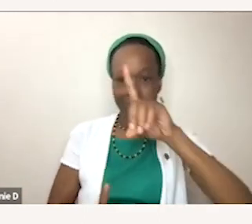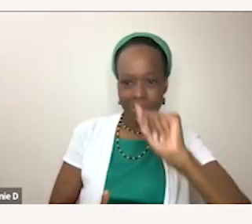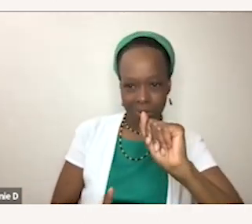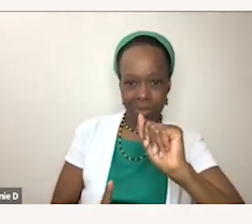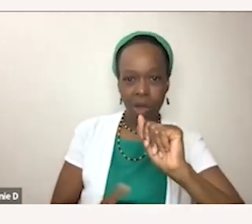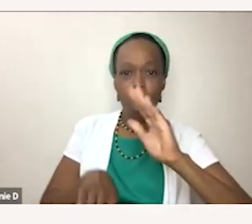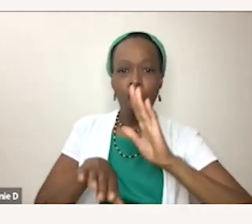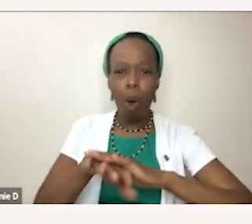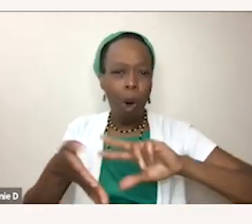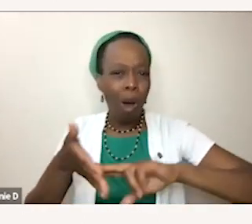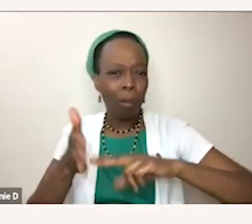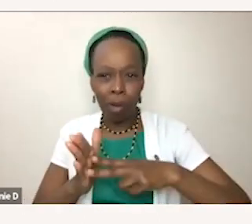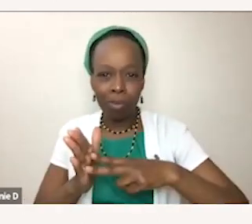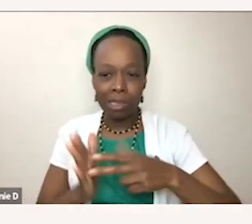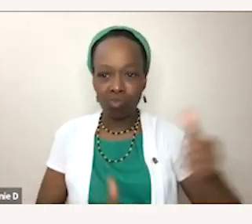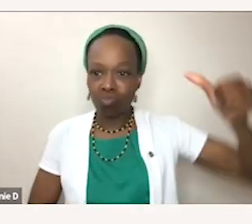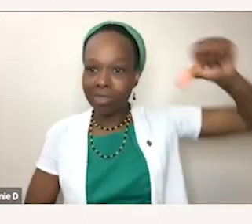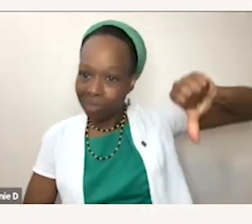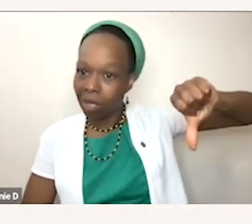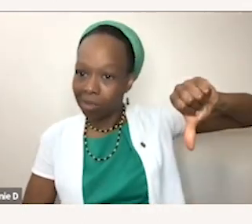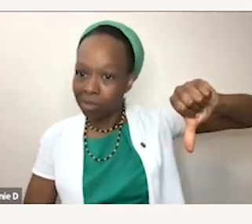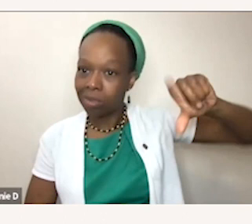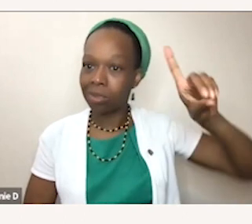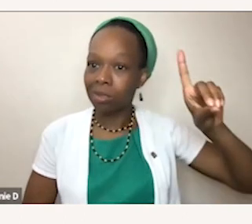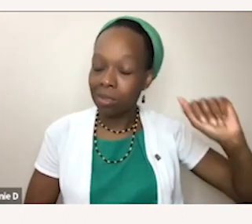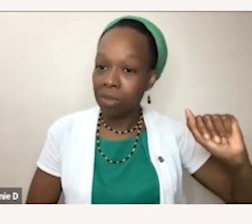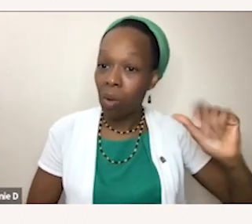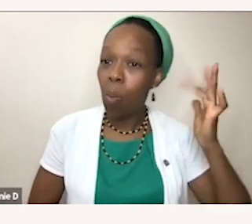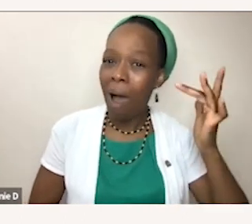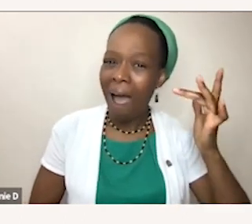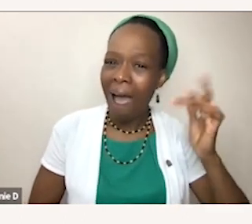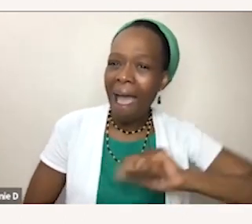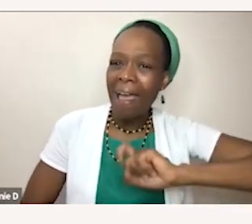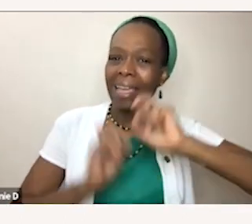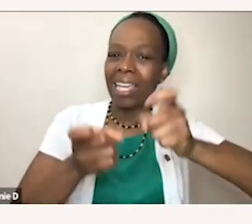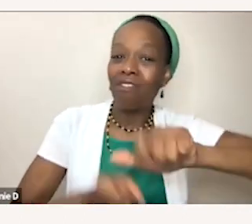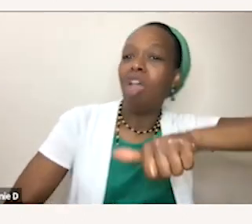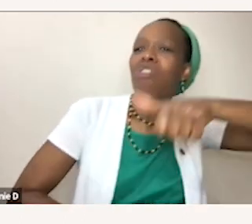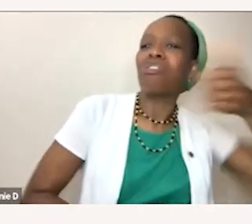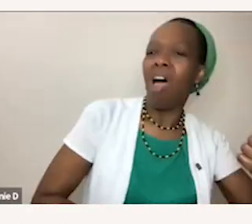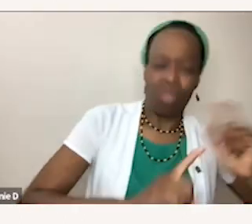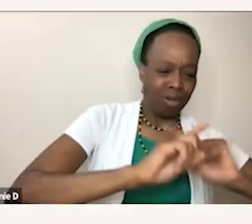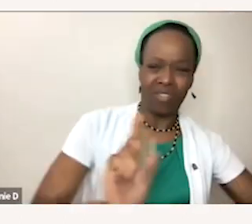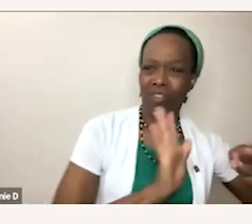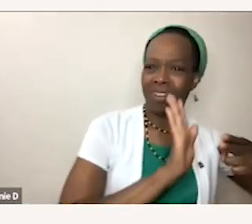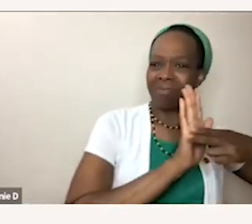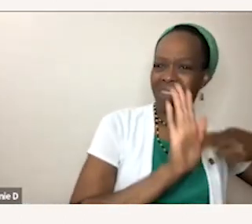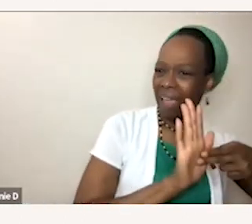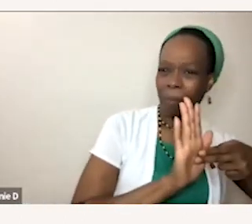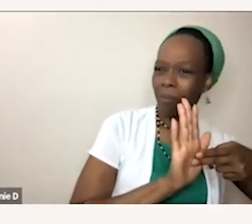default rejects disability by calling it something else, by giving it a different name.